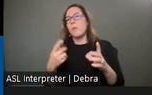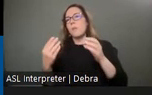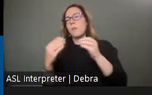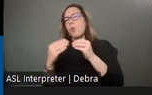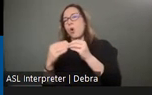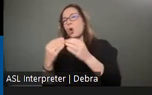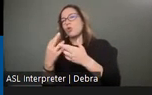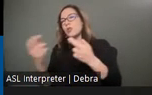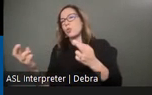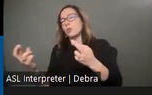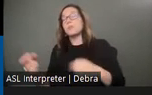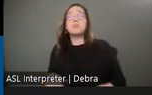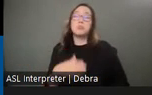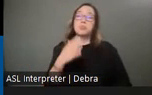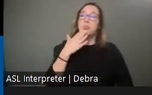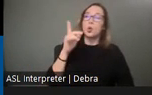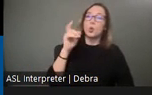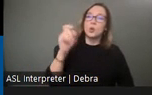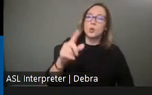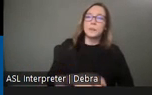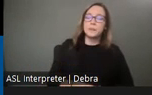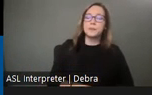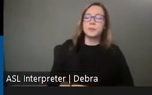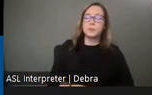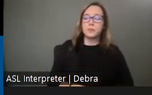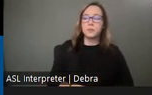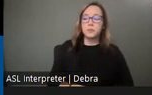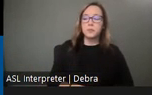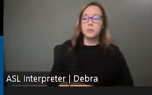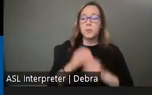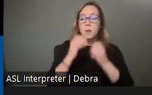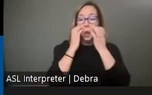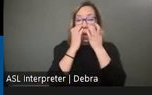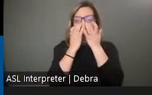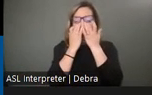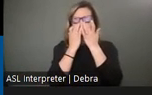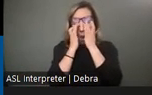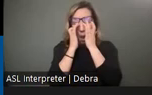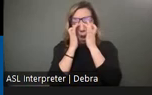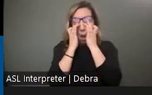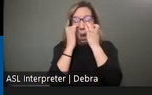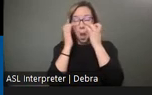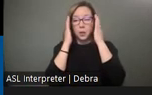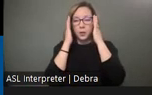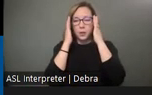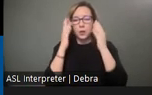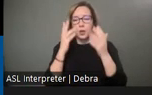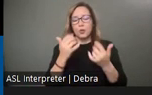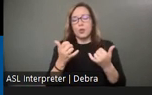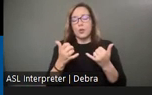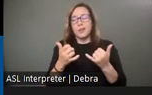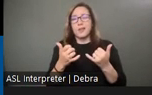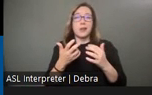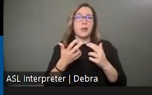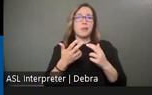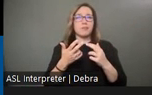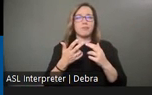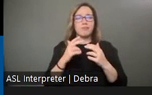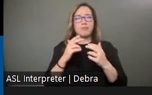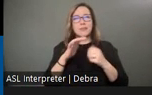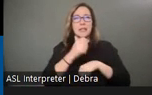That's a great question. We are currently building requirements for our new system.